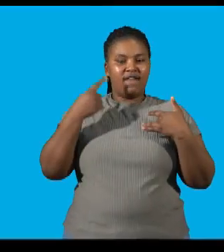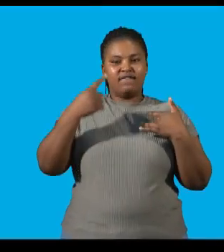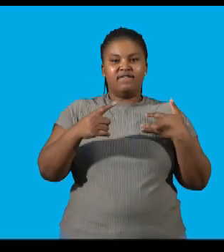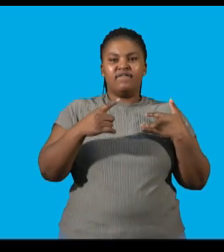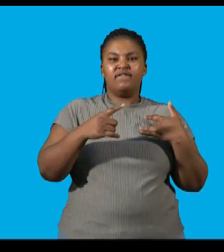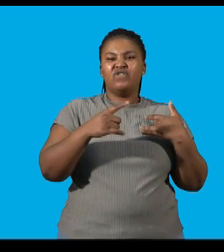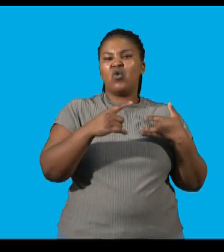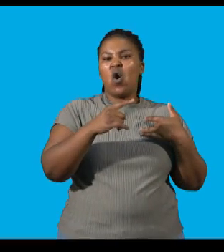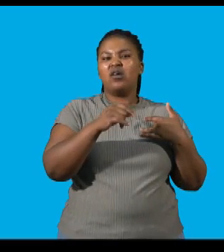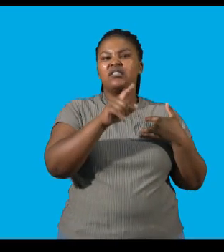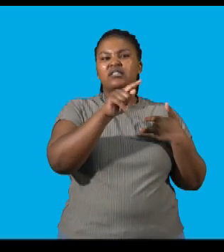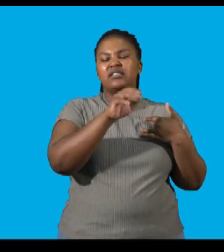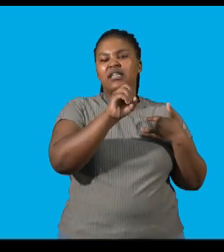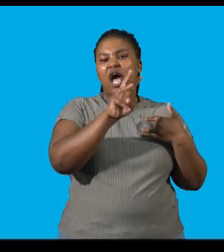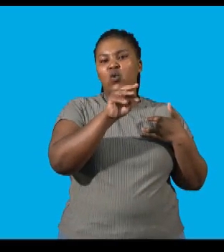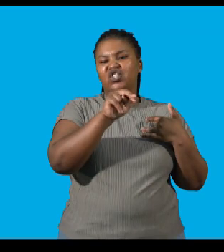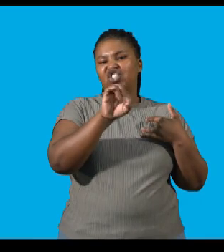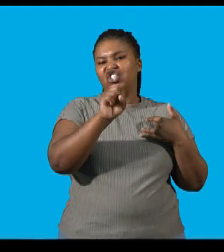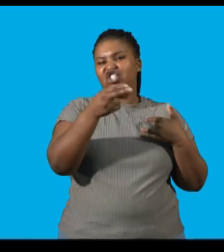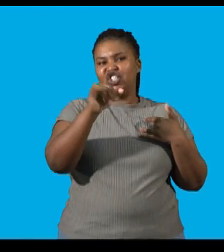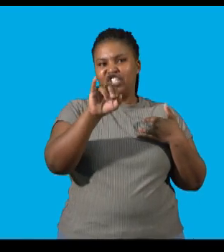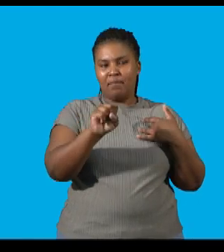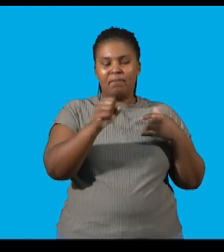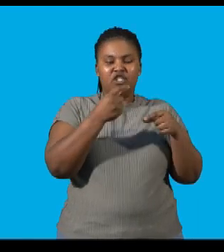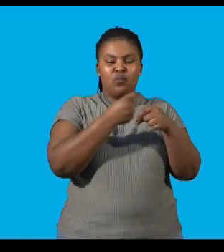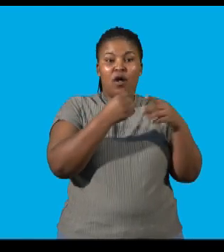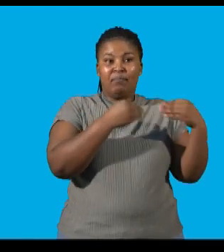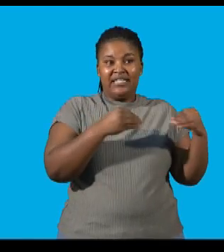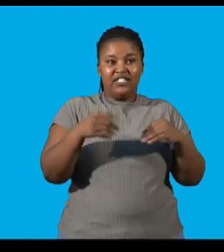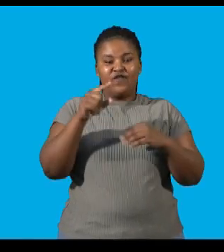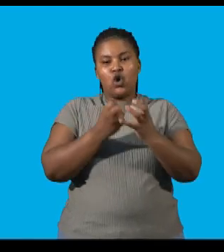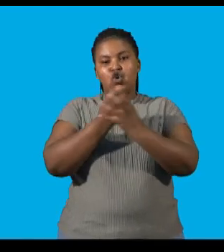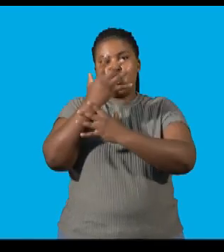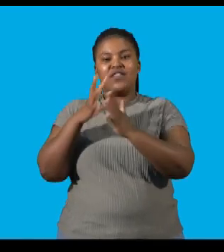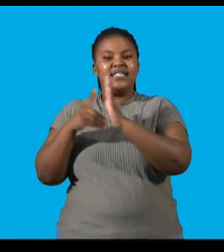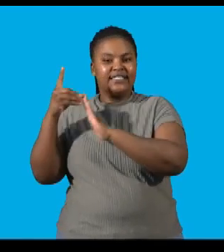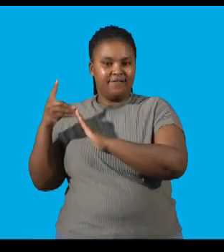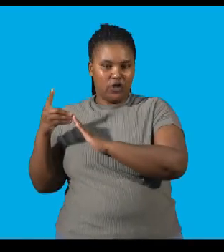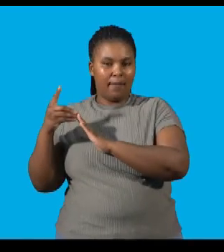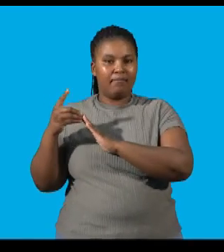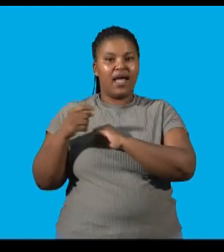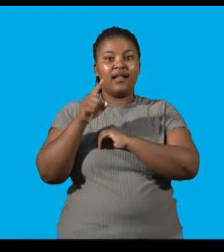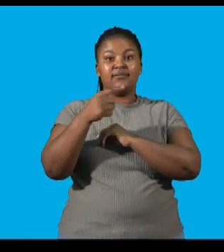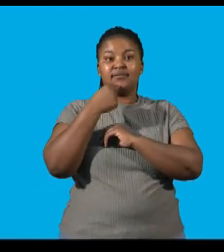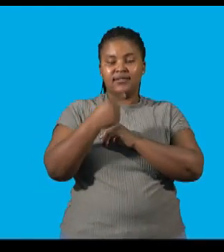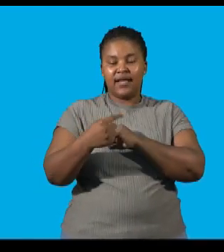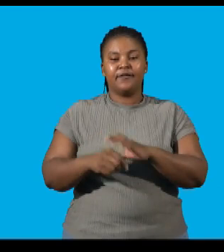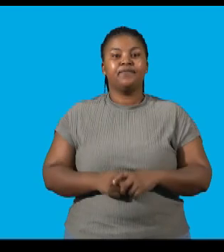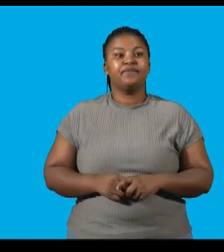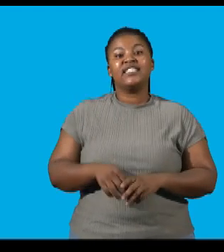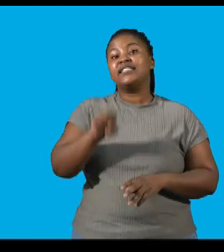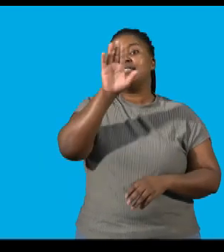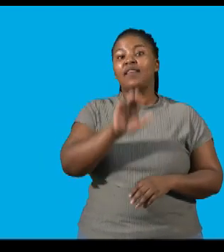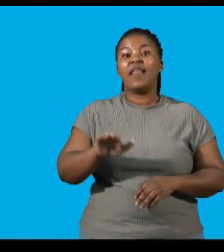of Township SMMEs Towards Growth and Development. In the extract reads, in